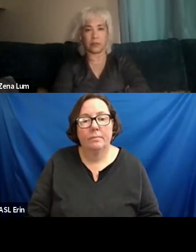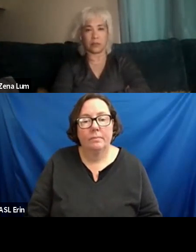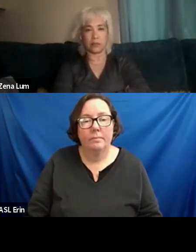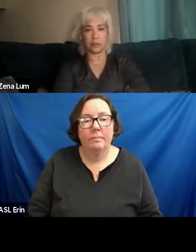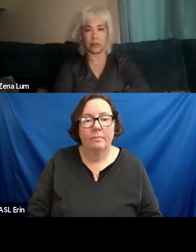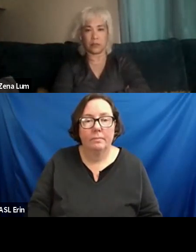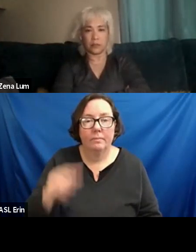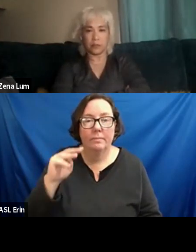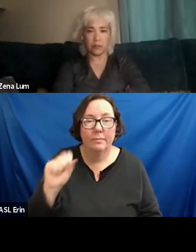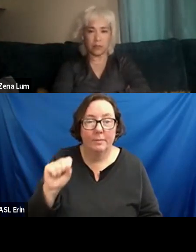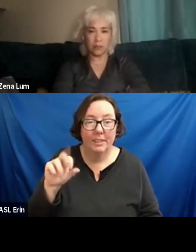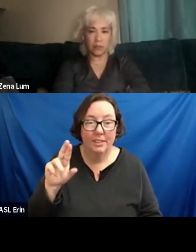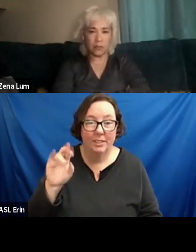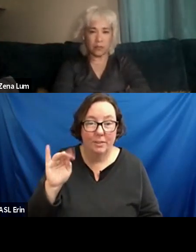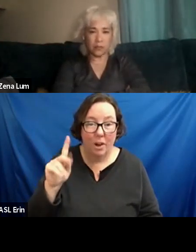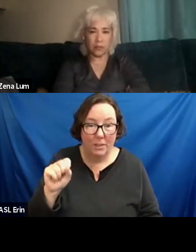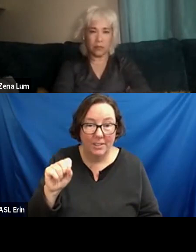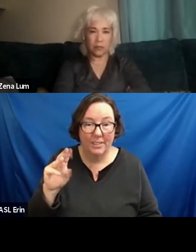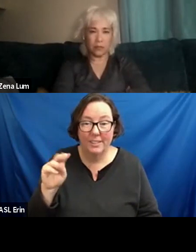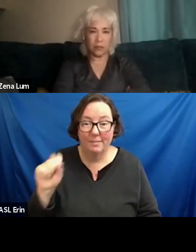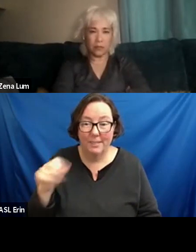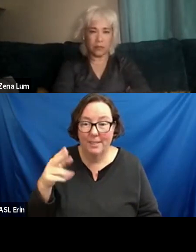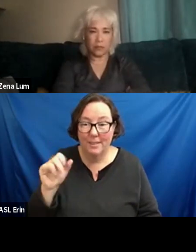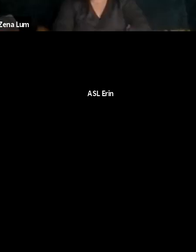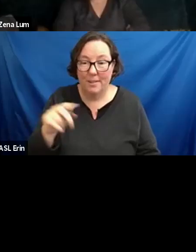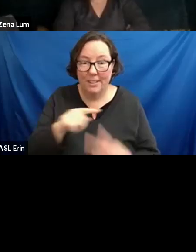Ms. Roberts, are you still there? Ms. Hogan?